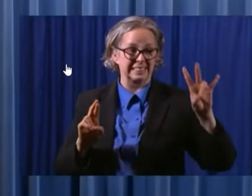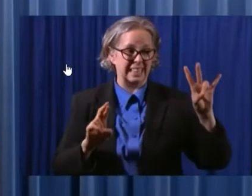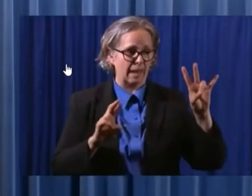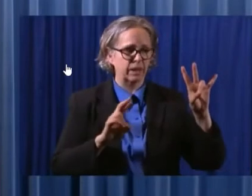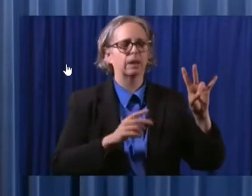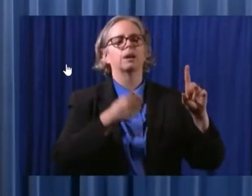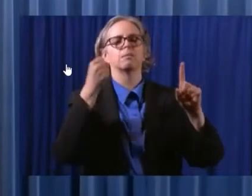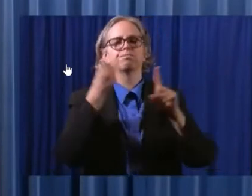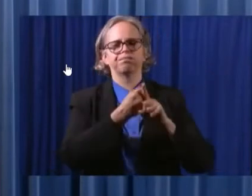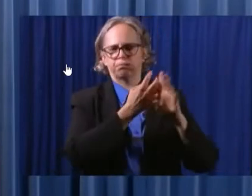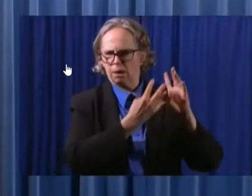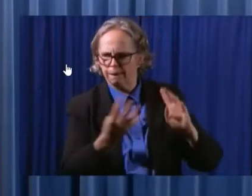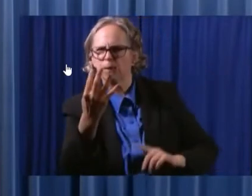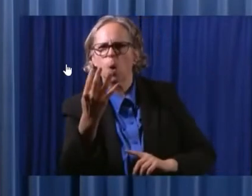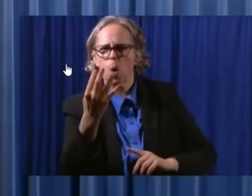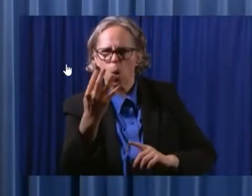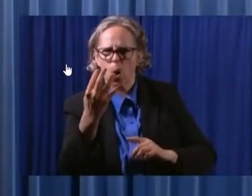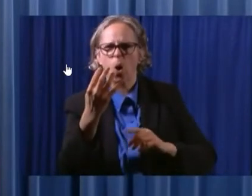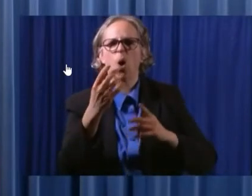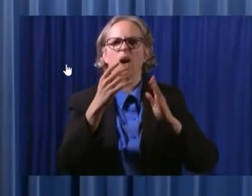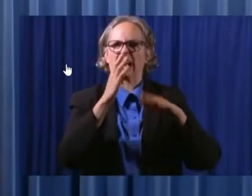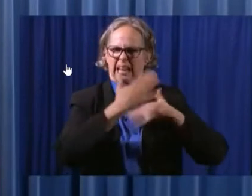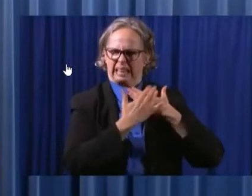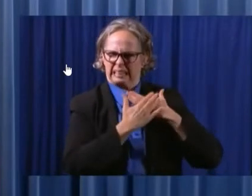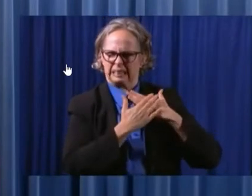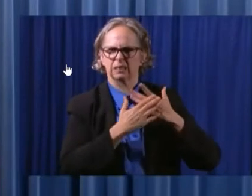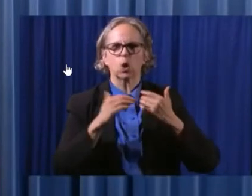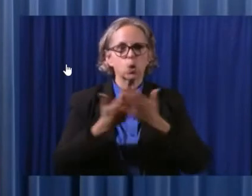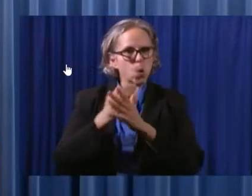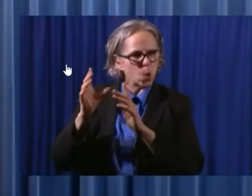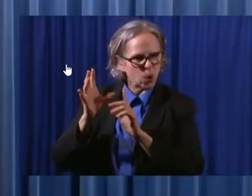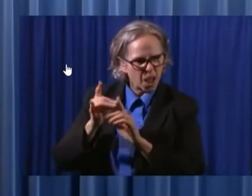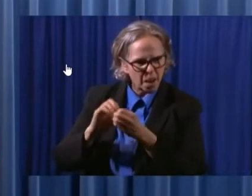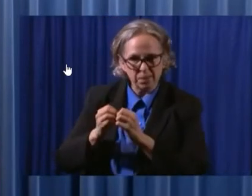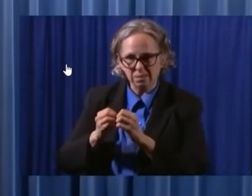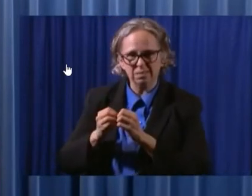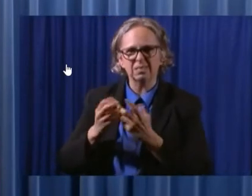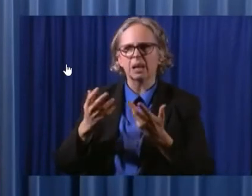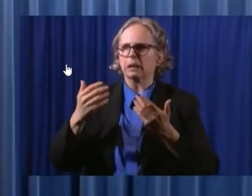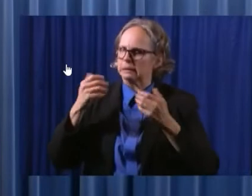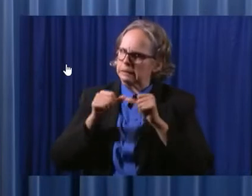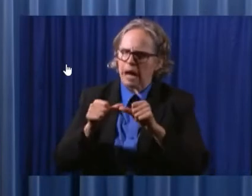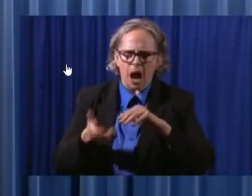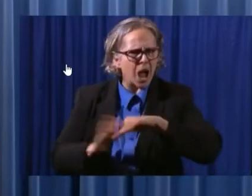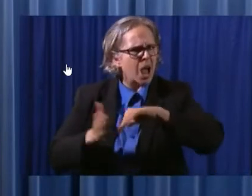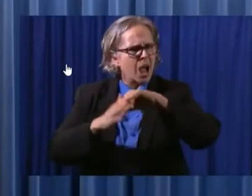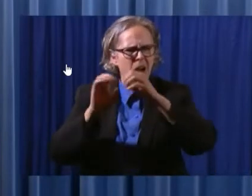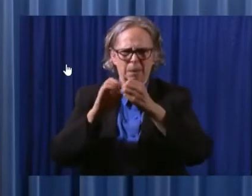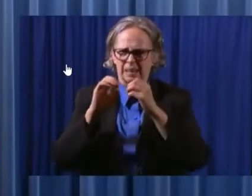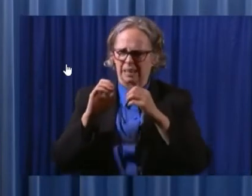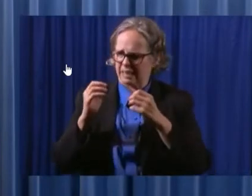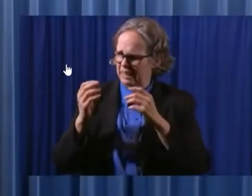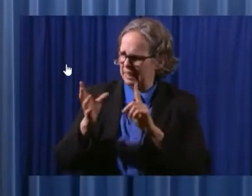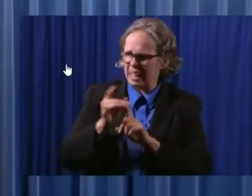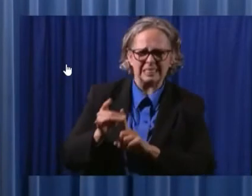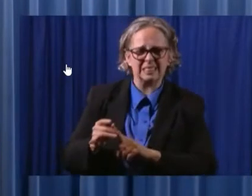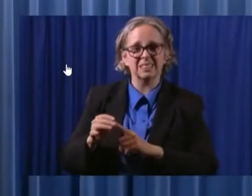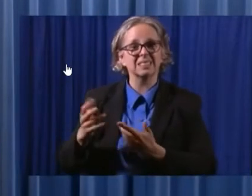cases per capita, sustained increase in new cases, proportion of cases that are not congregate cases, and sustained increase in outpatient